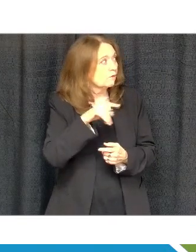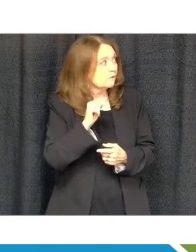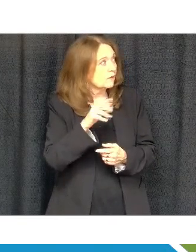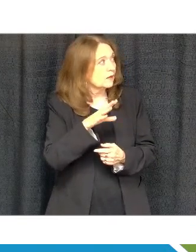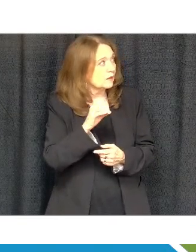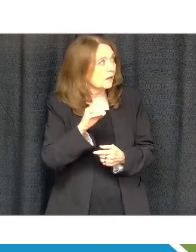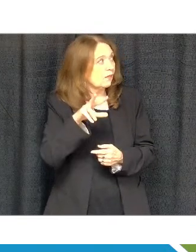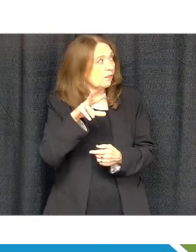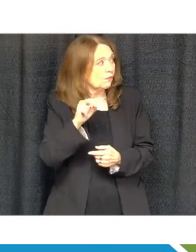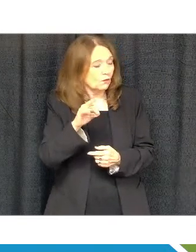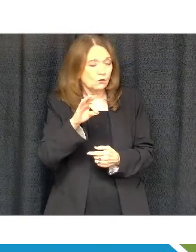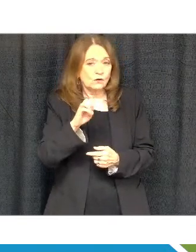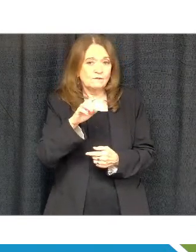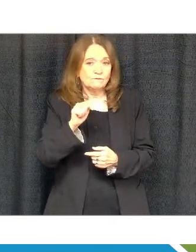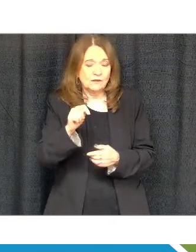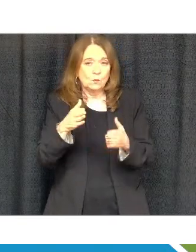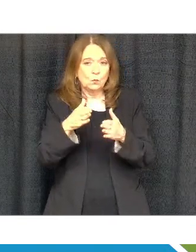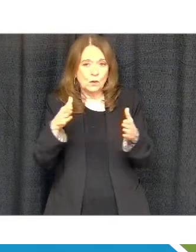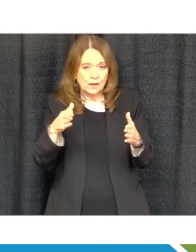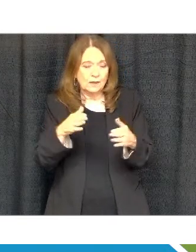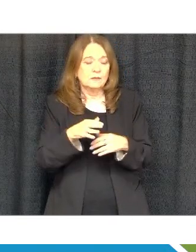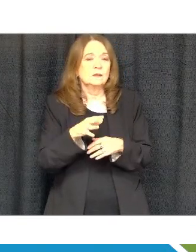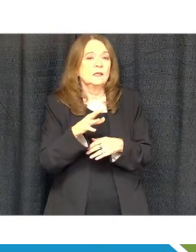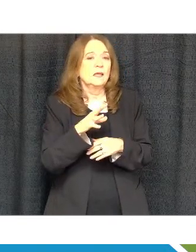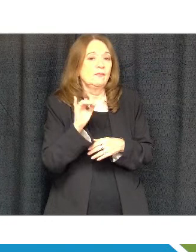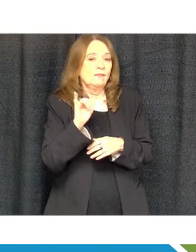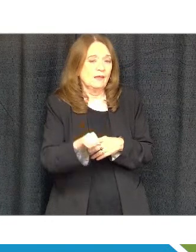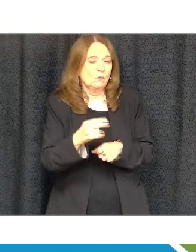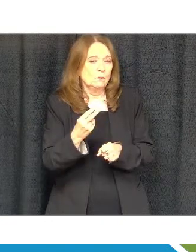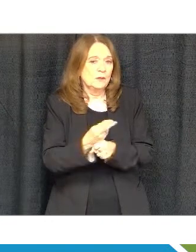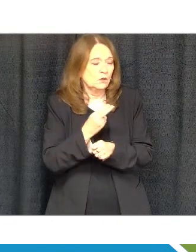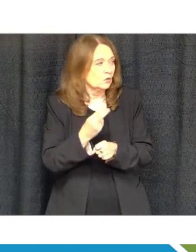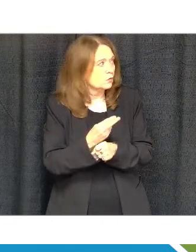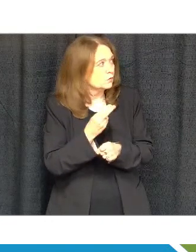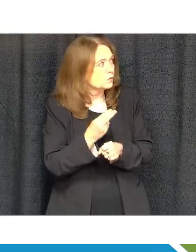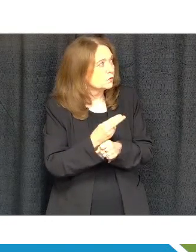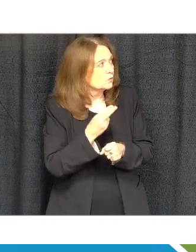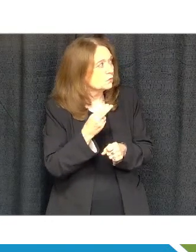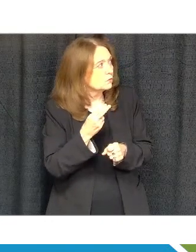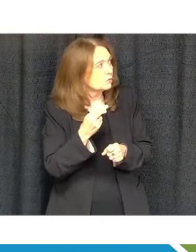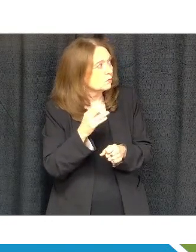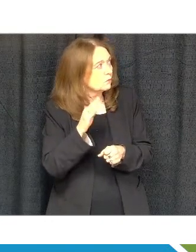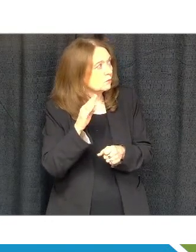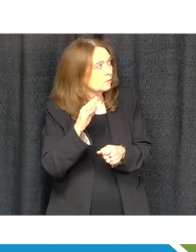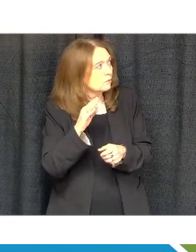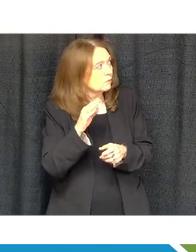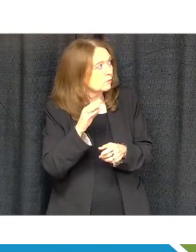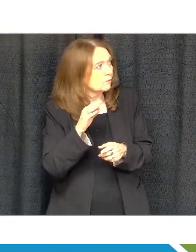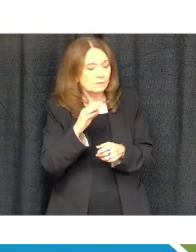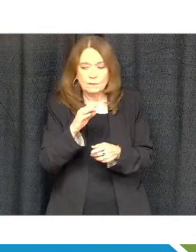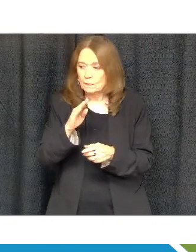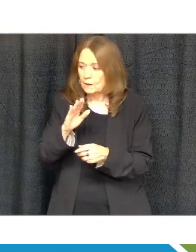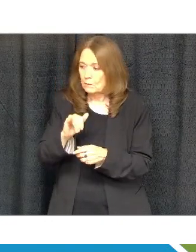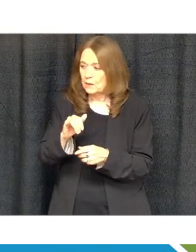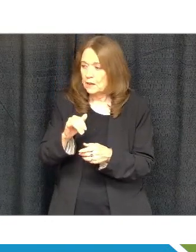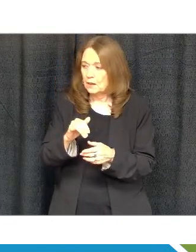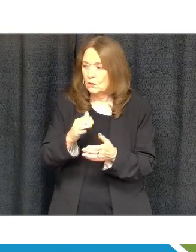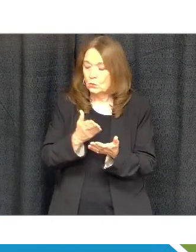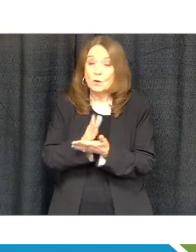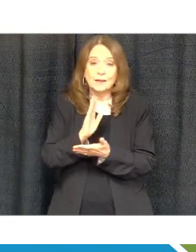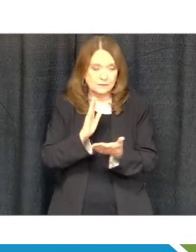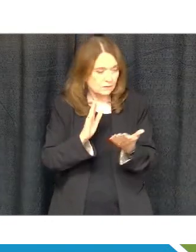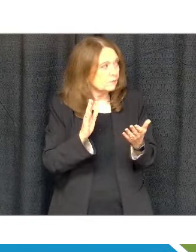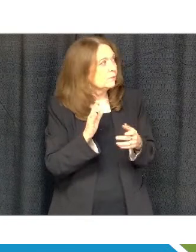by 125. And that would be a use by right in the R3 zone. R2D, as you can see